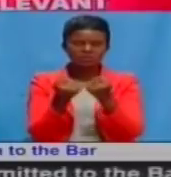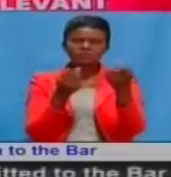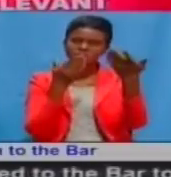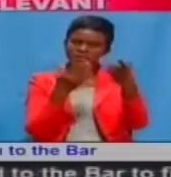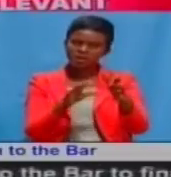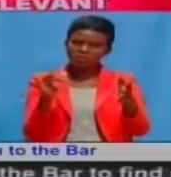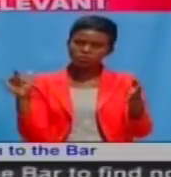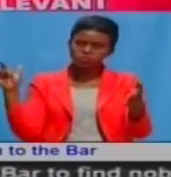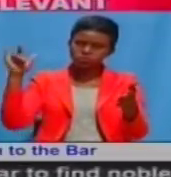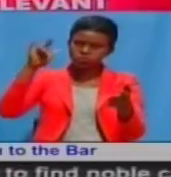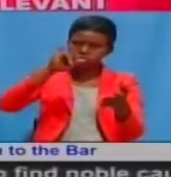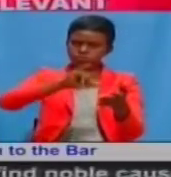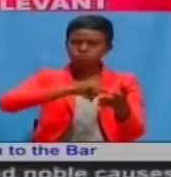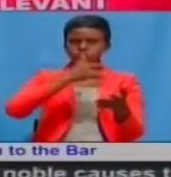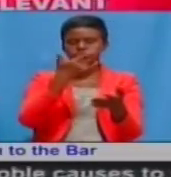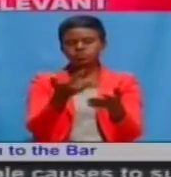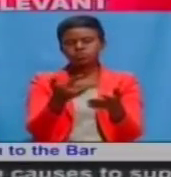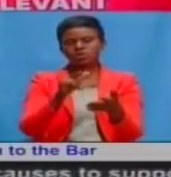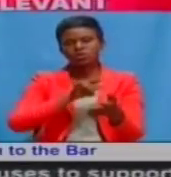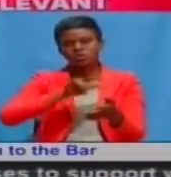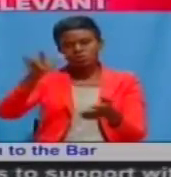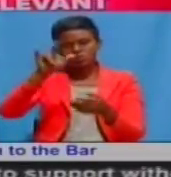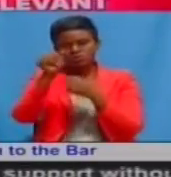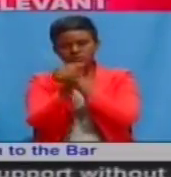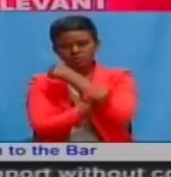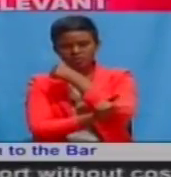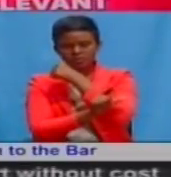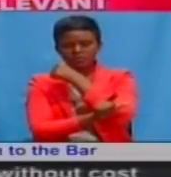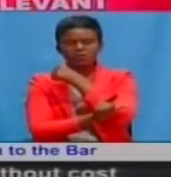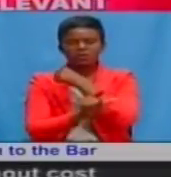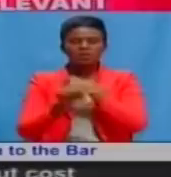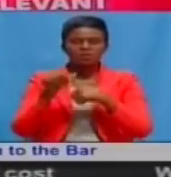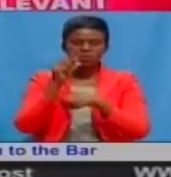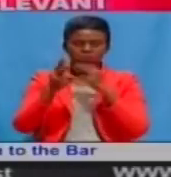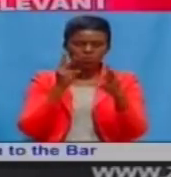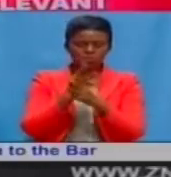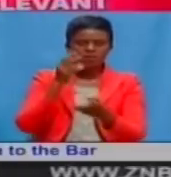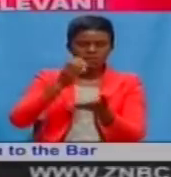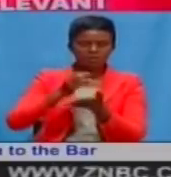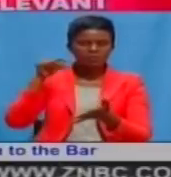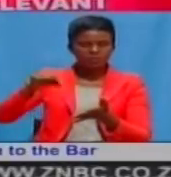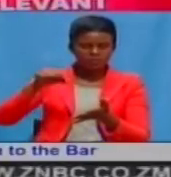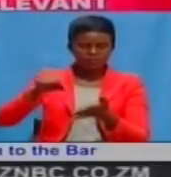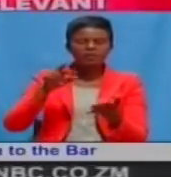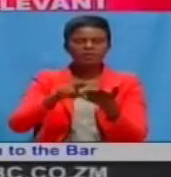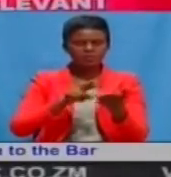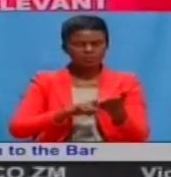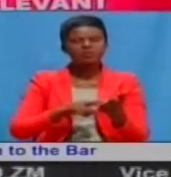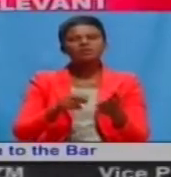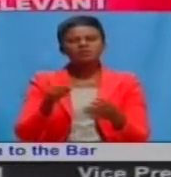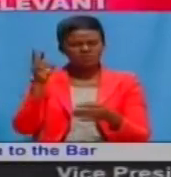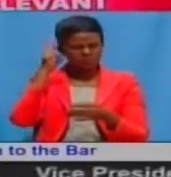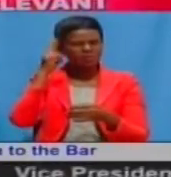to Senegal for a World Cup qualifier against the Teranga Lions. In the following report, we relive the memories